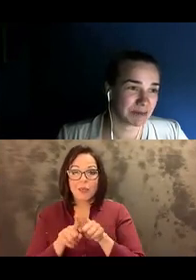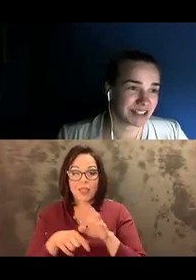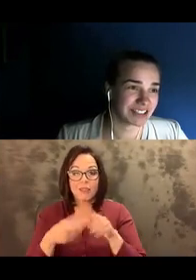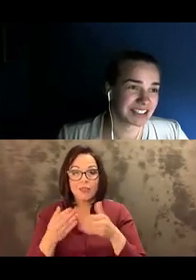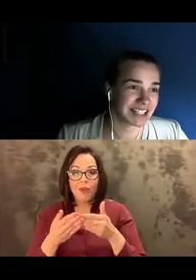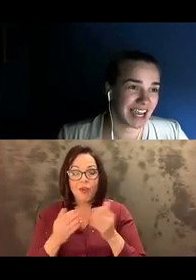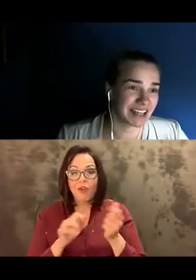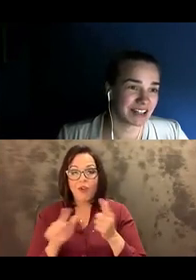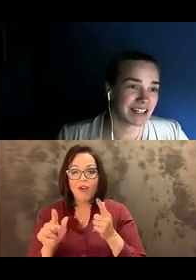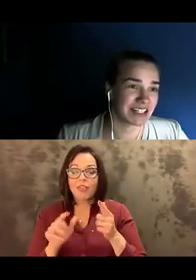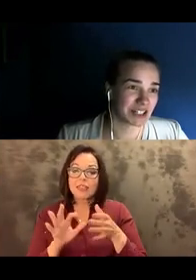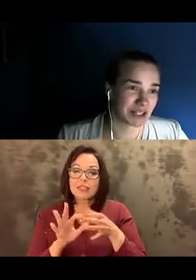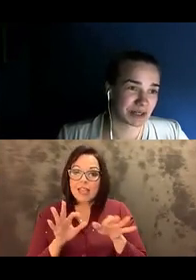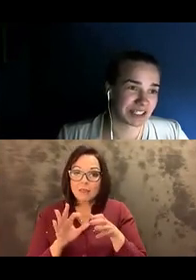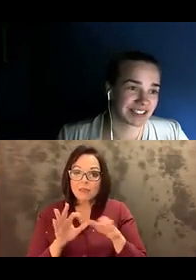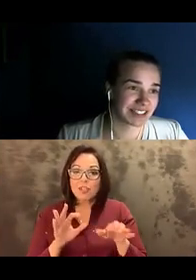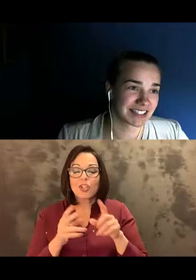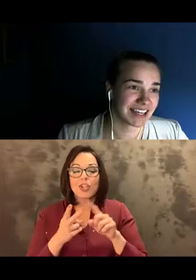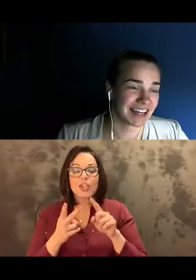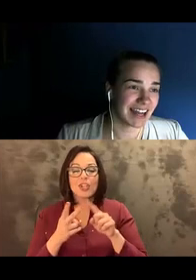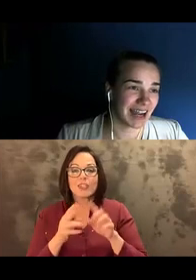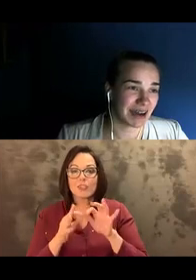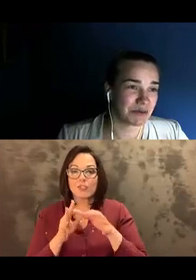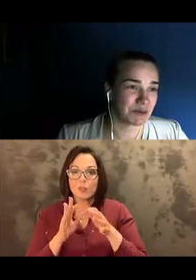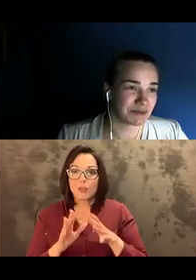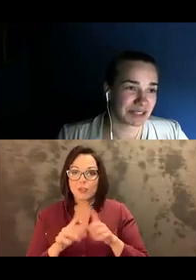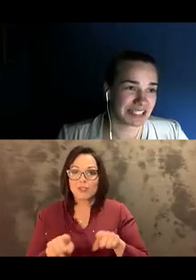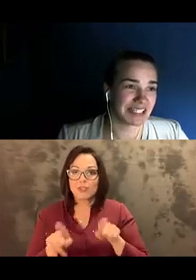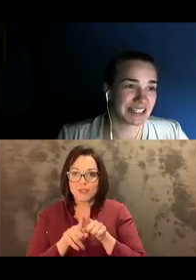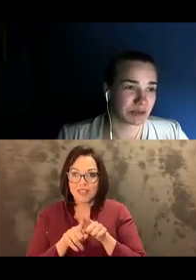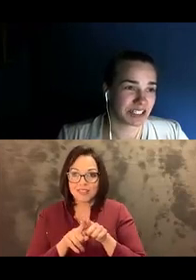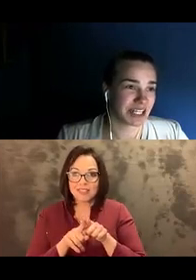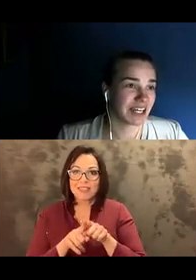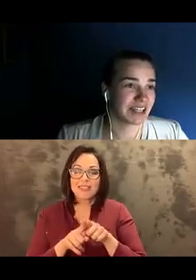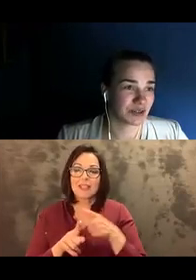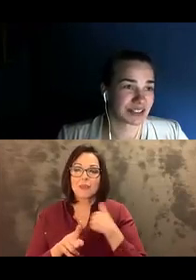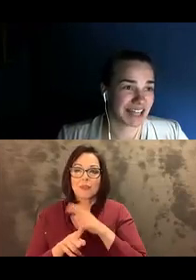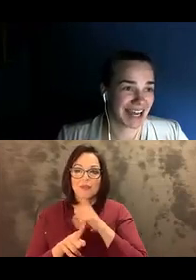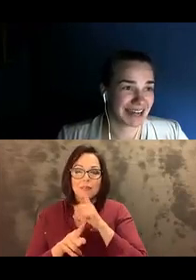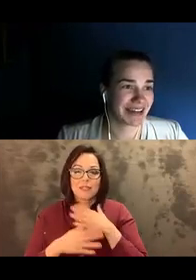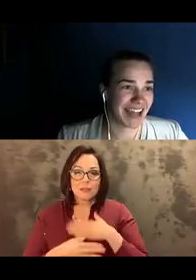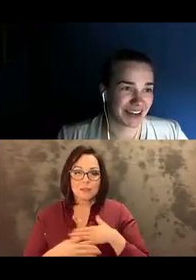the captioners and interpreters. We really